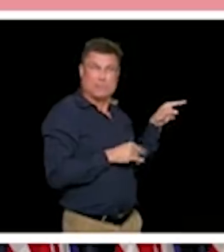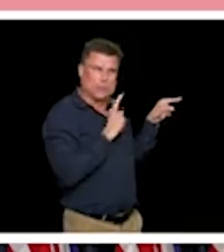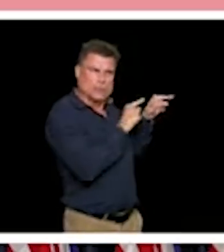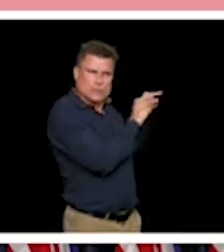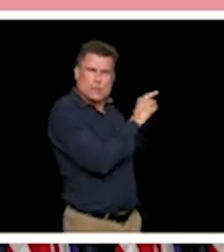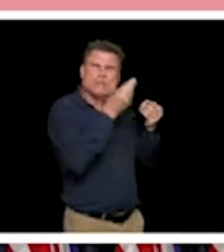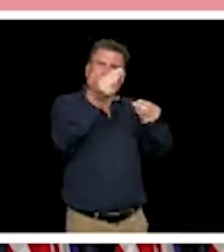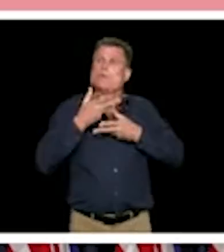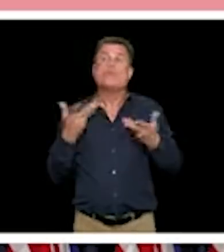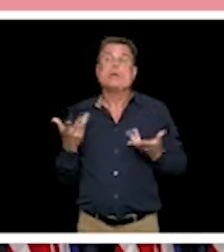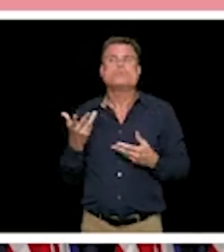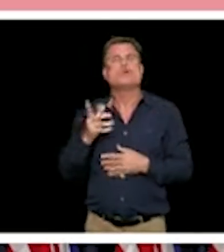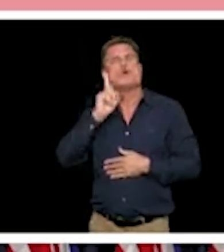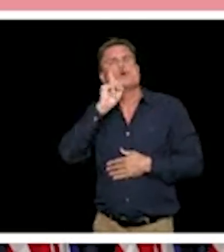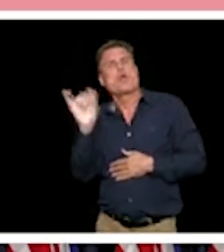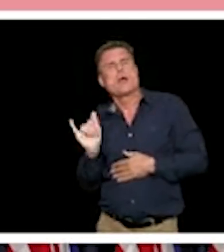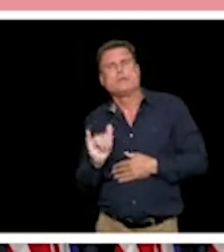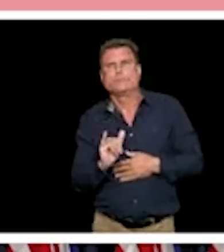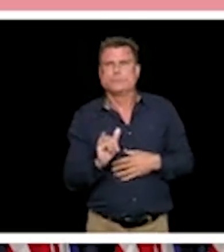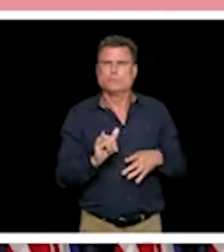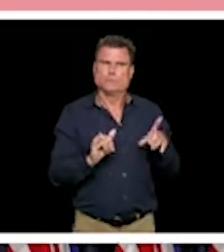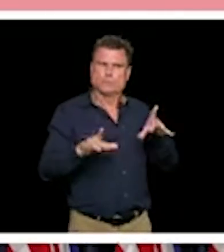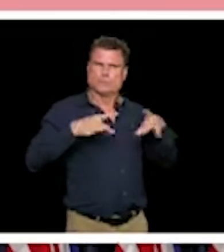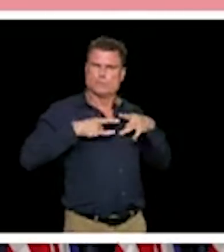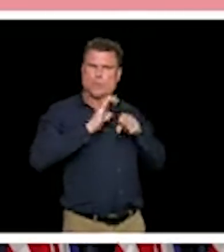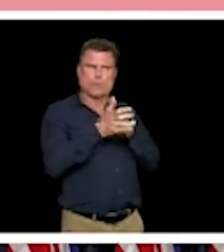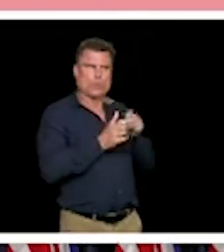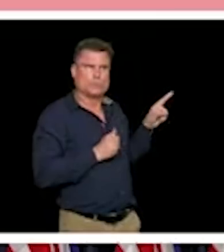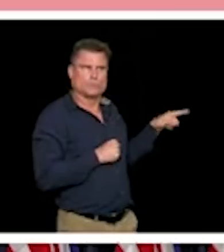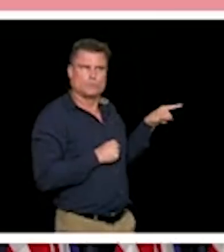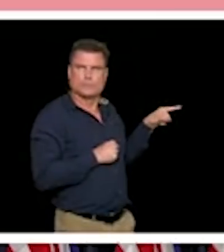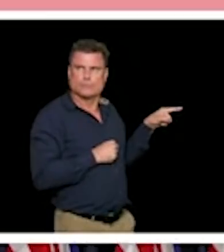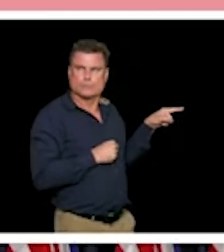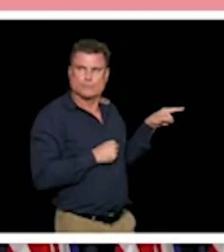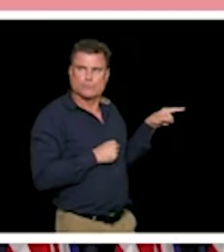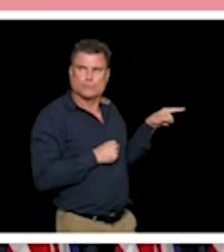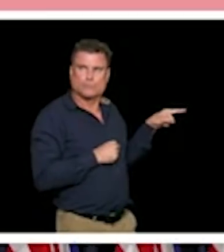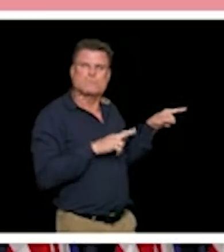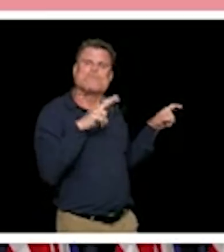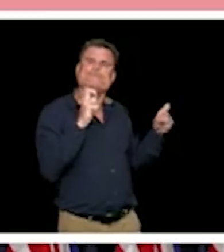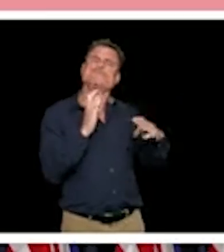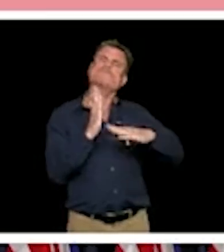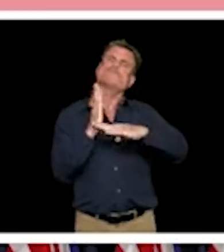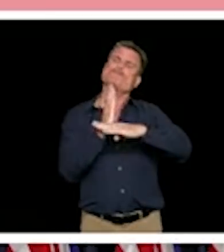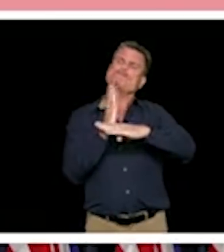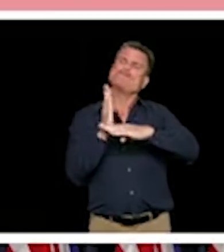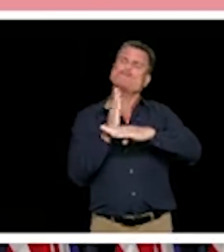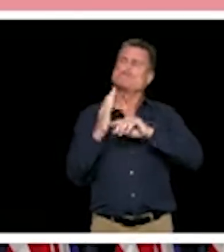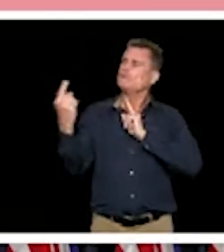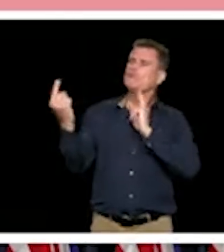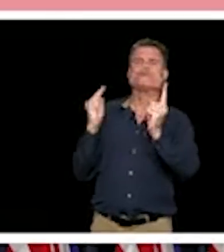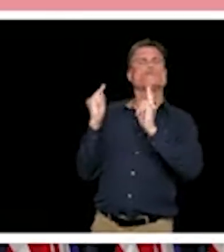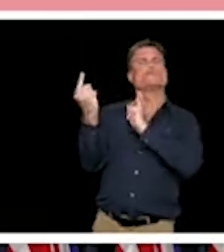understand how we need to do this and how we need to do this efficiently. So we are in that that place right now between moderate, which we were doing